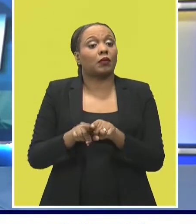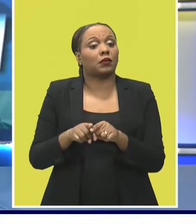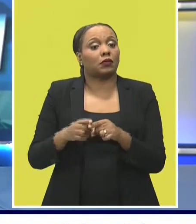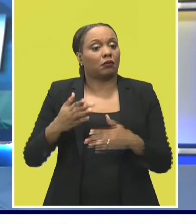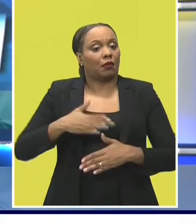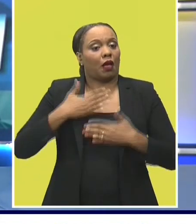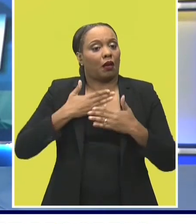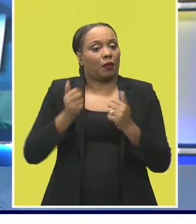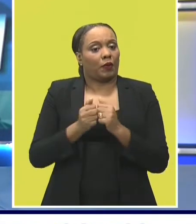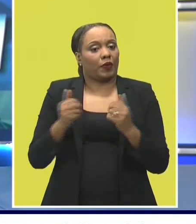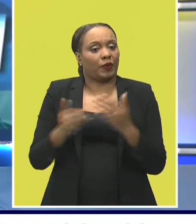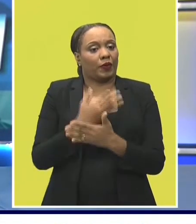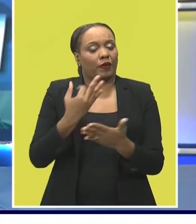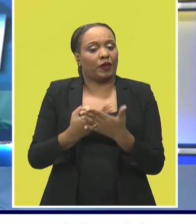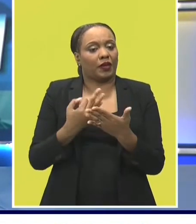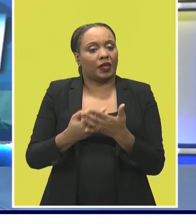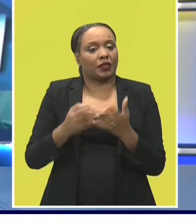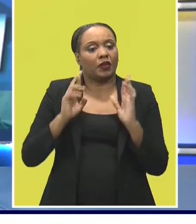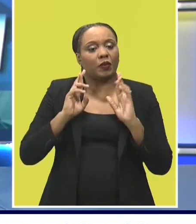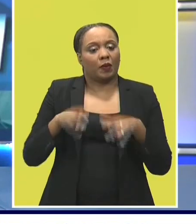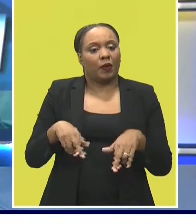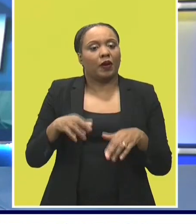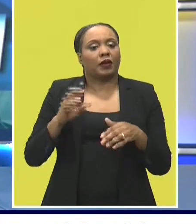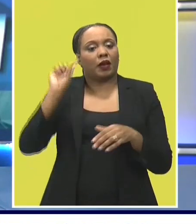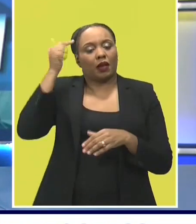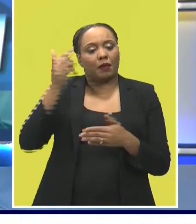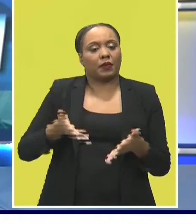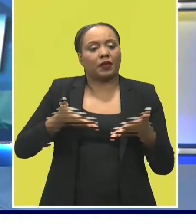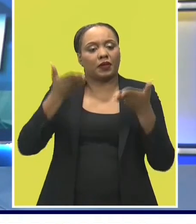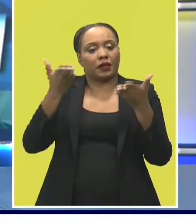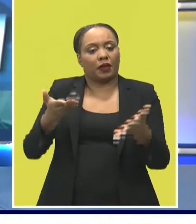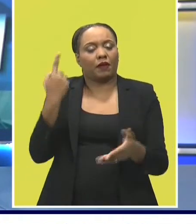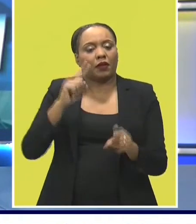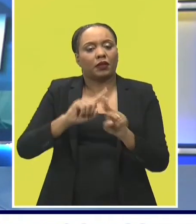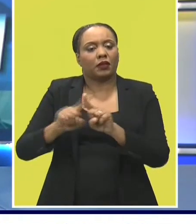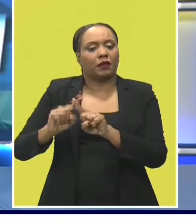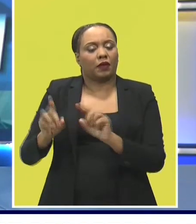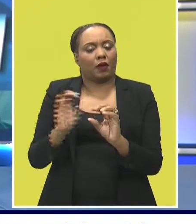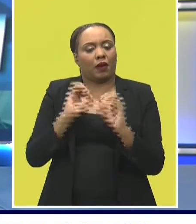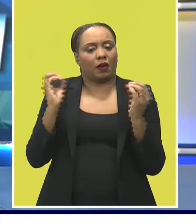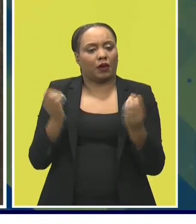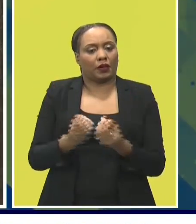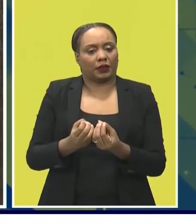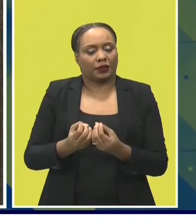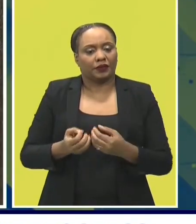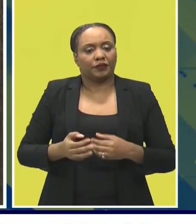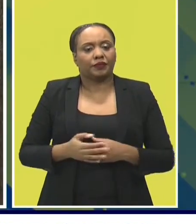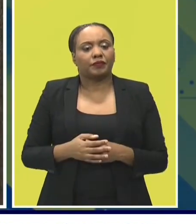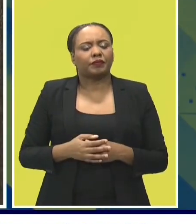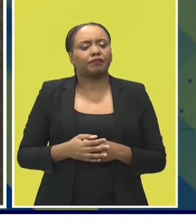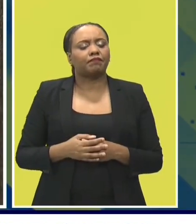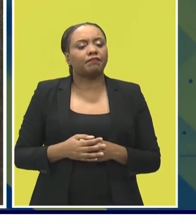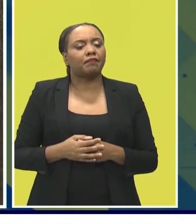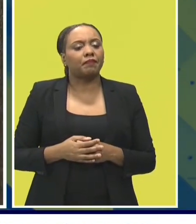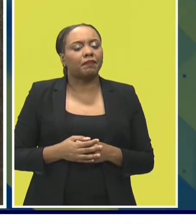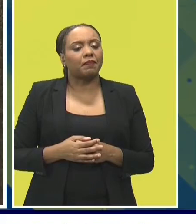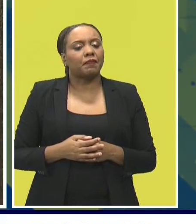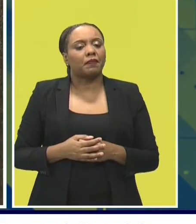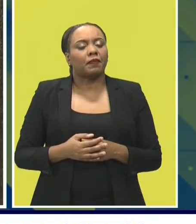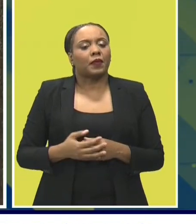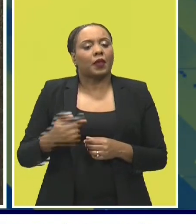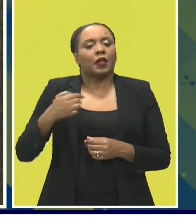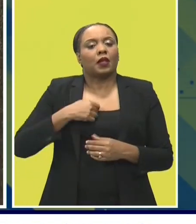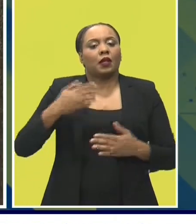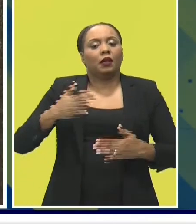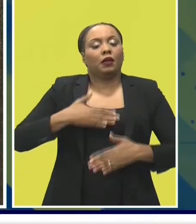financial reporting timelines which government has outlined for various entities. I am pleased that the government, in its